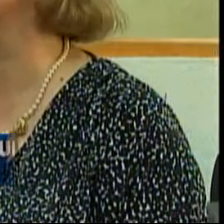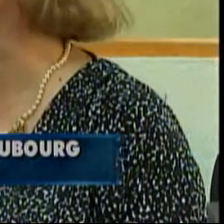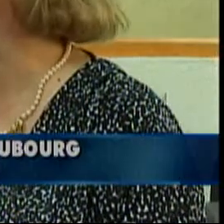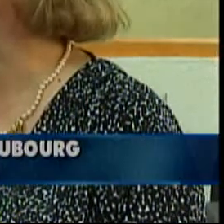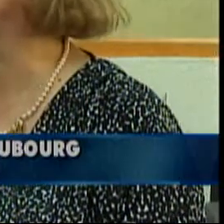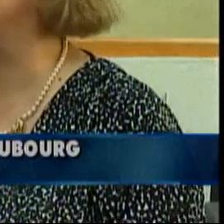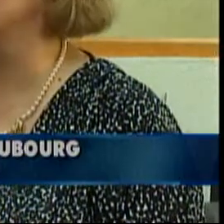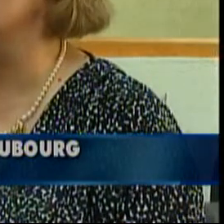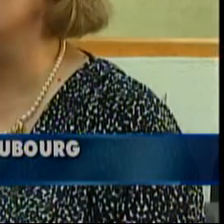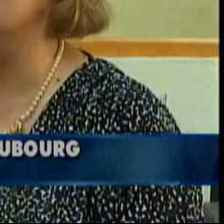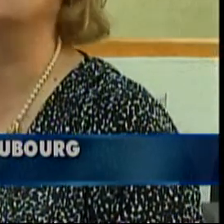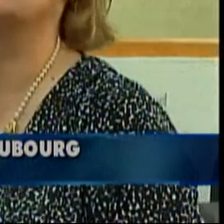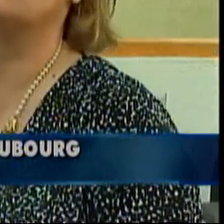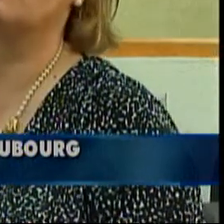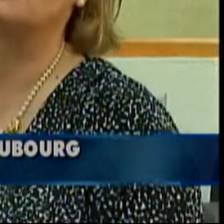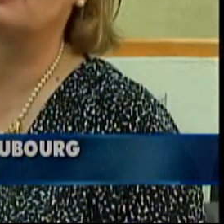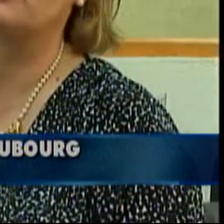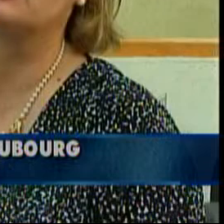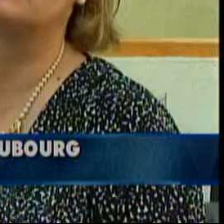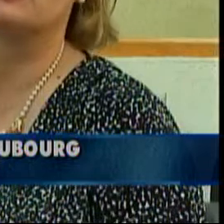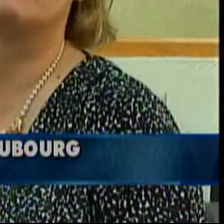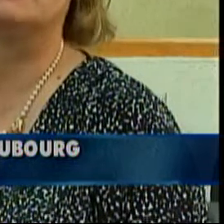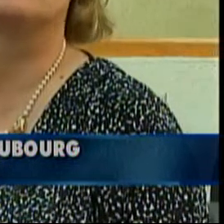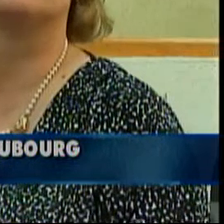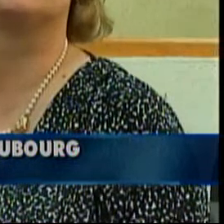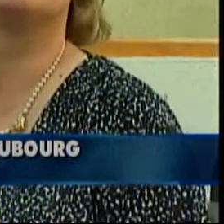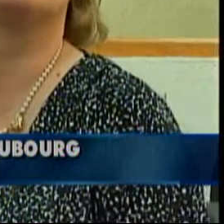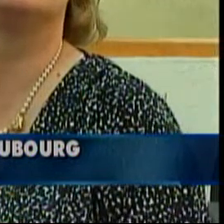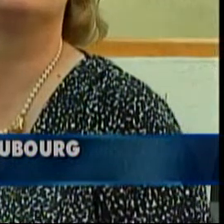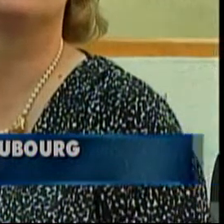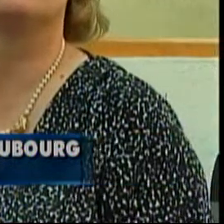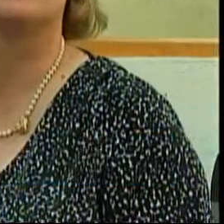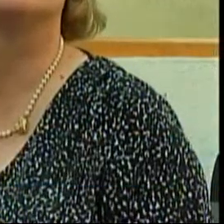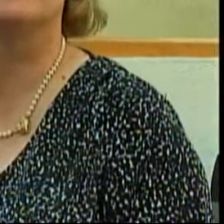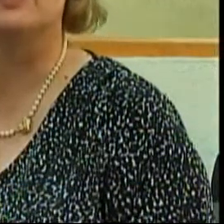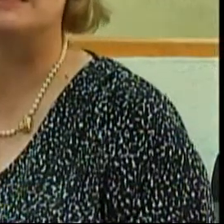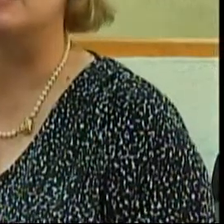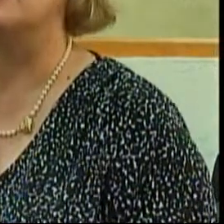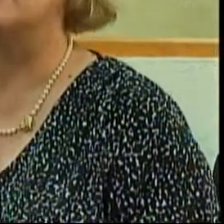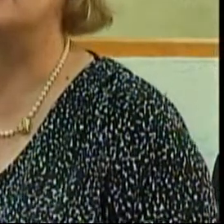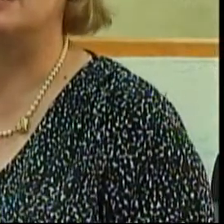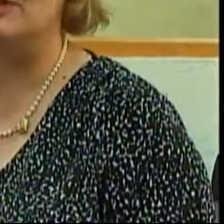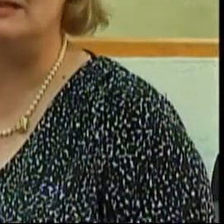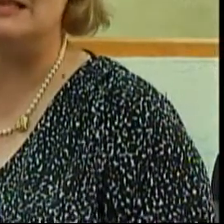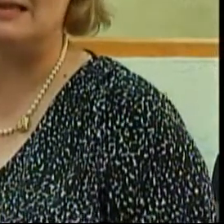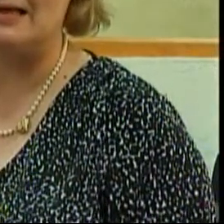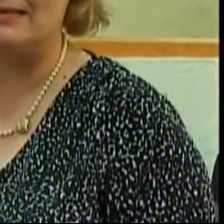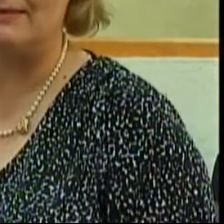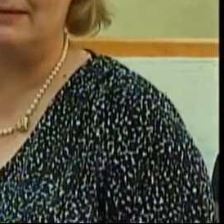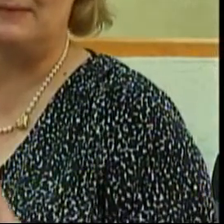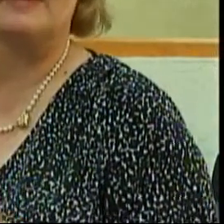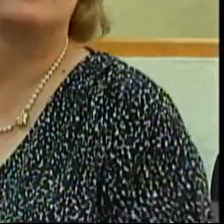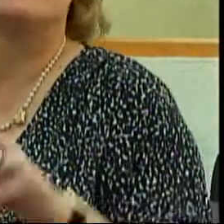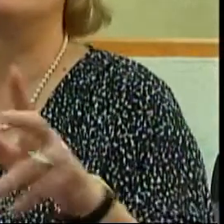and to provide opportunities for the young persons to have an internship or an initial work experience, that they really